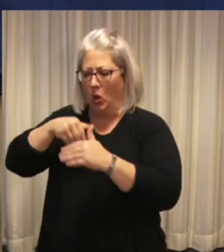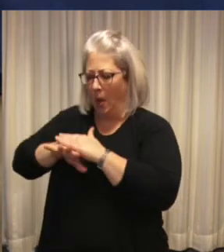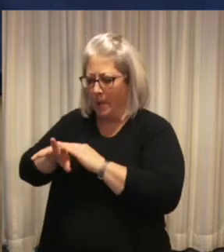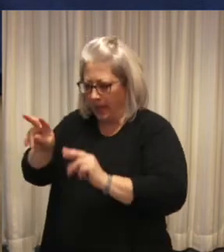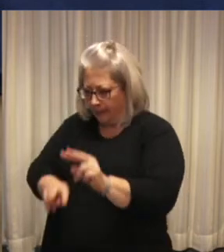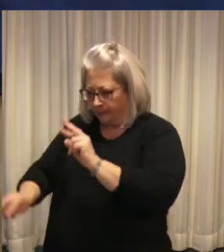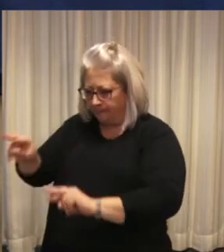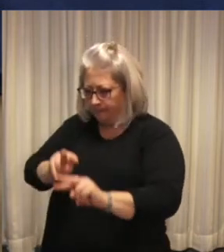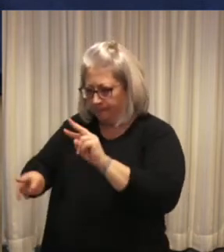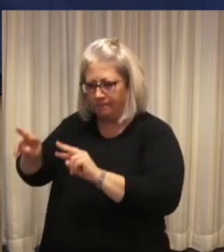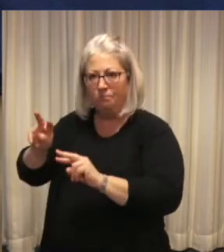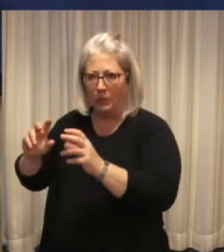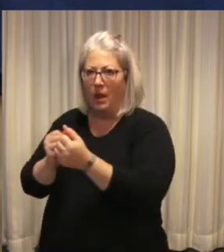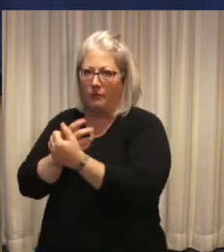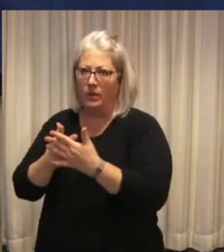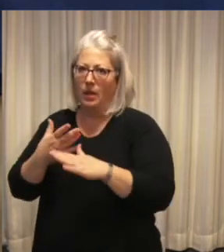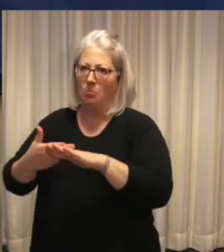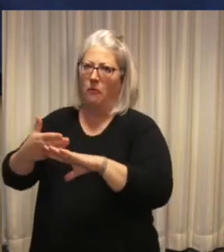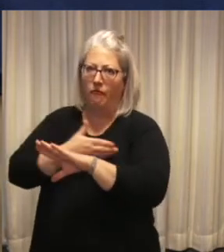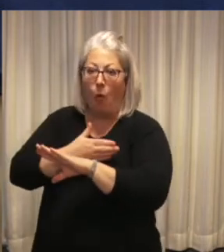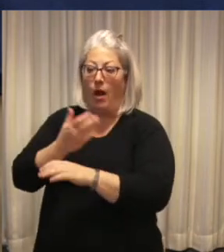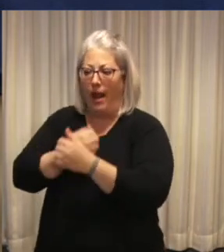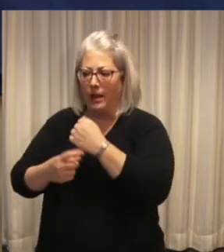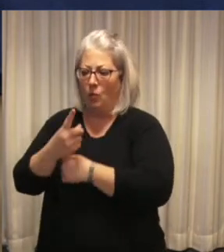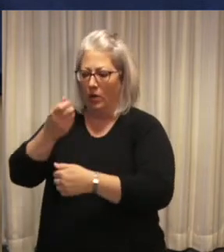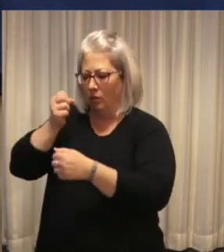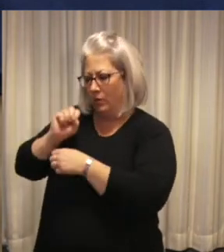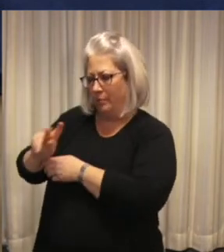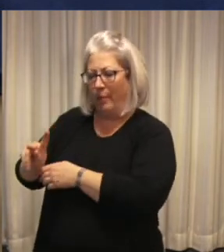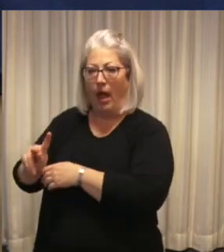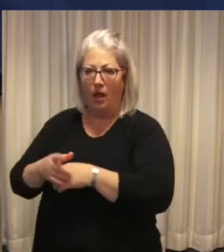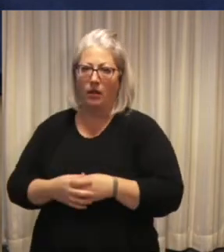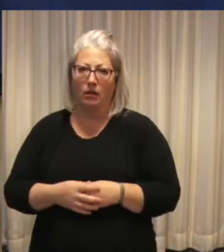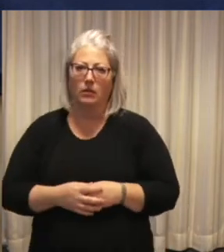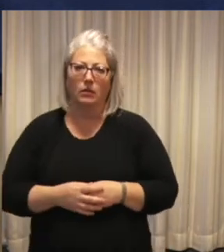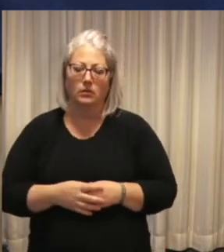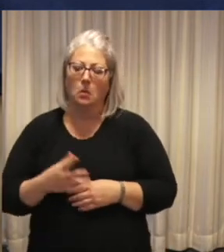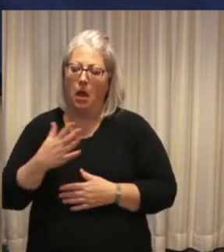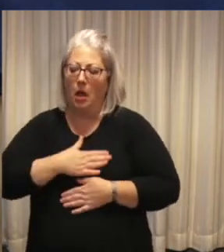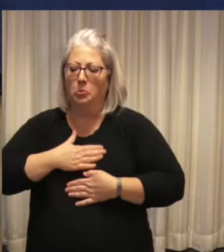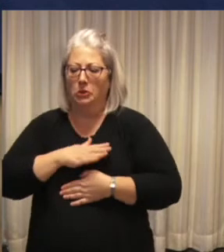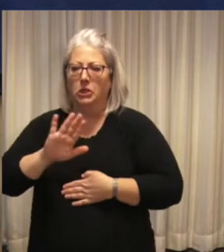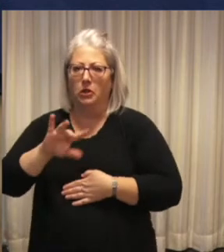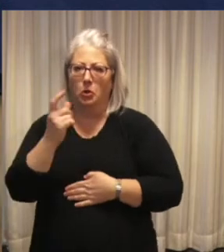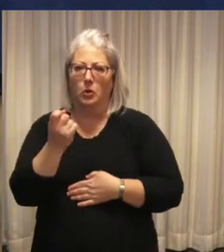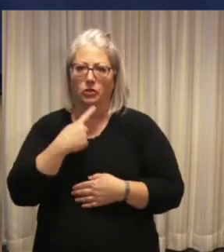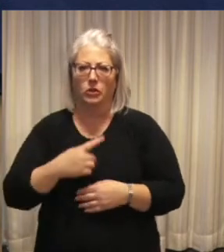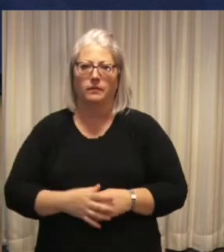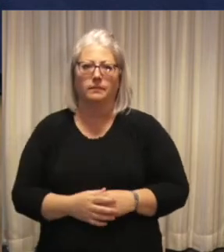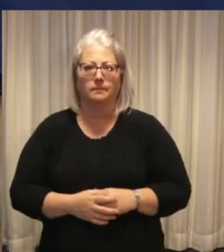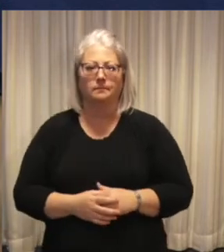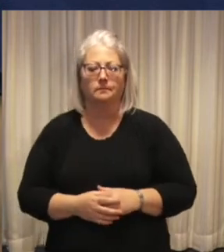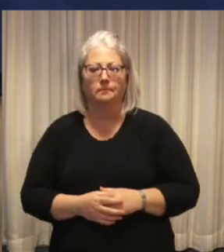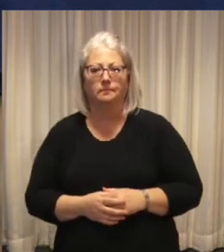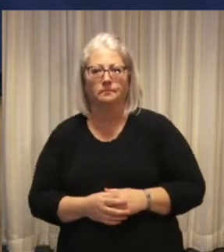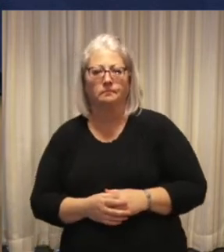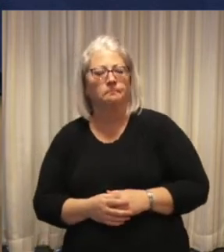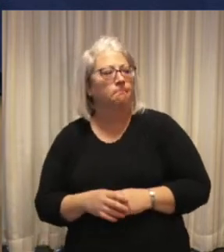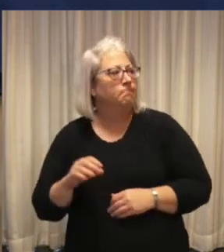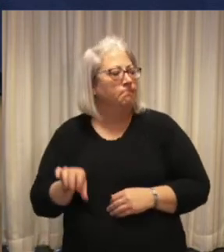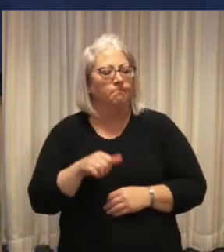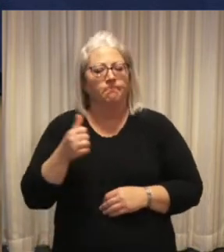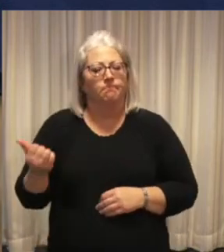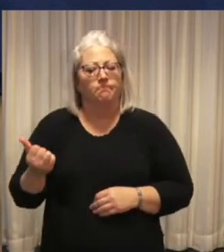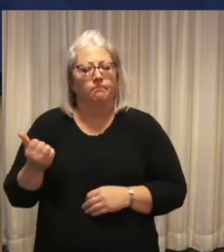that's, you know, something we've talked about. Yeah, absolutely. But I totally appreciate that question. Let's see what else we got here.